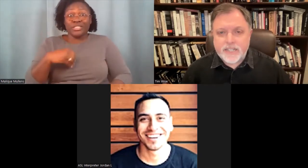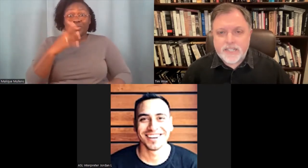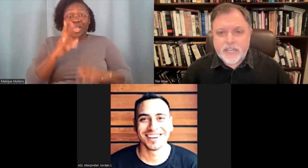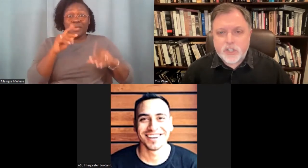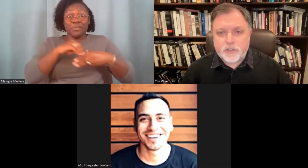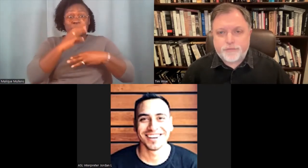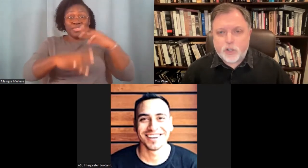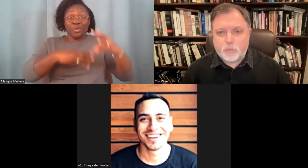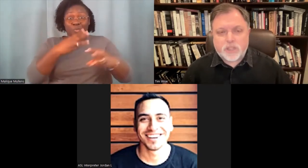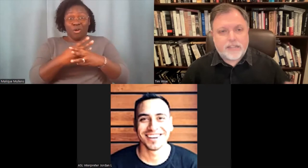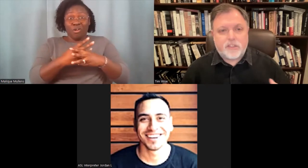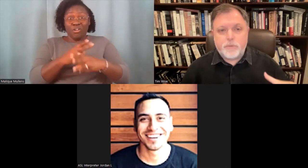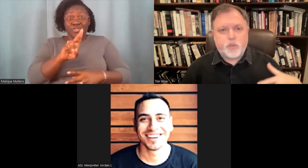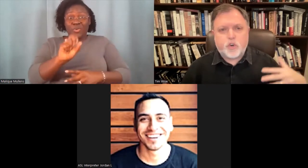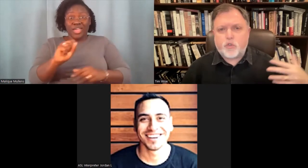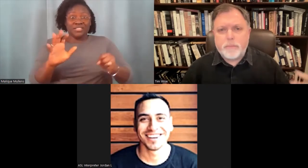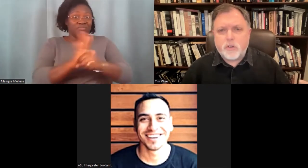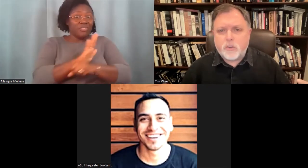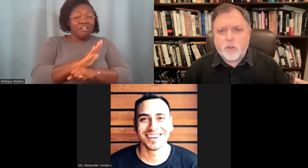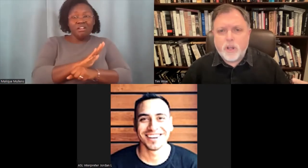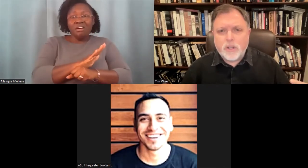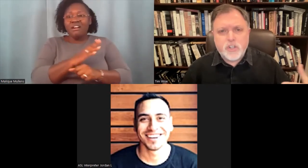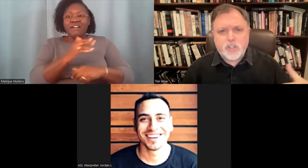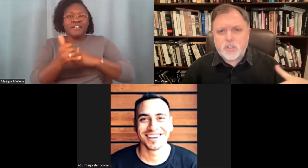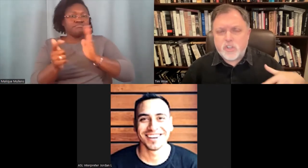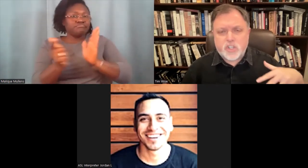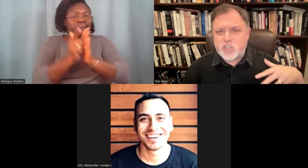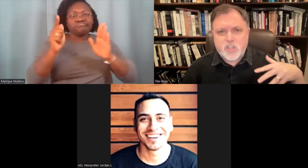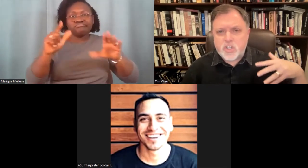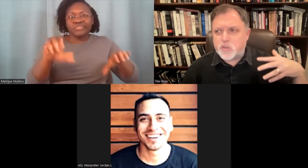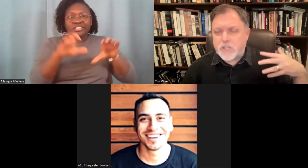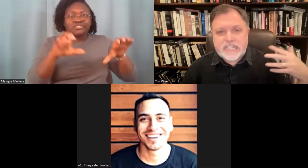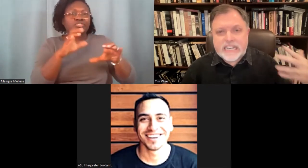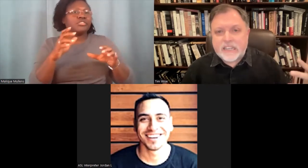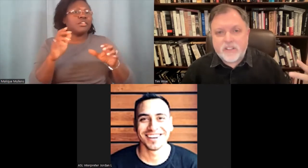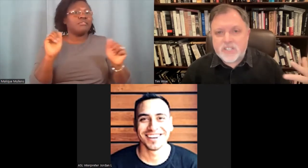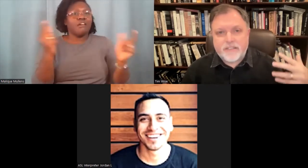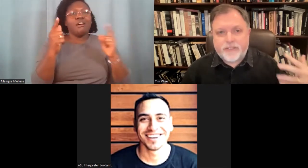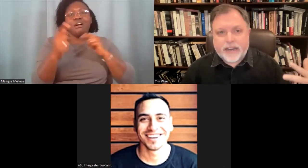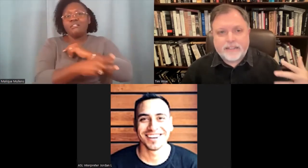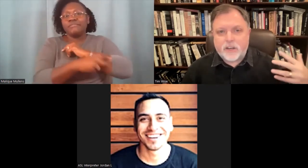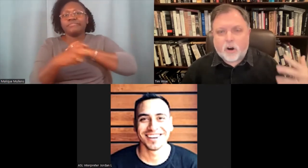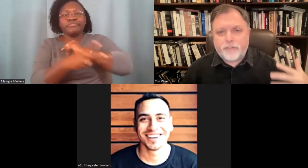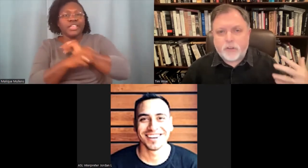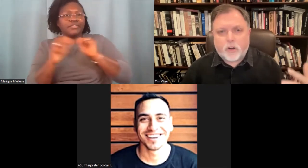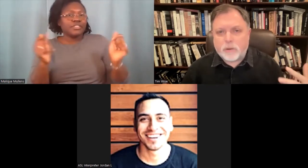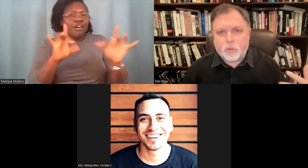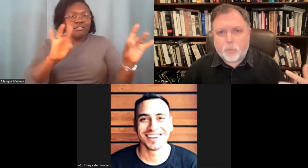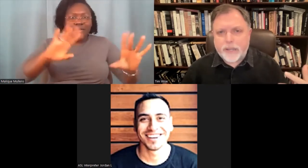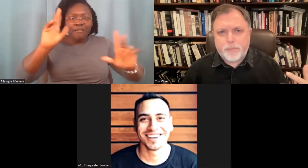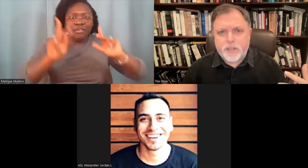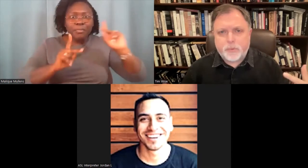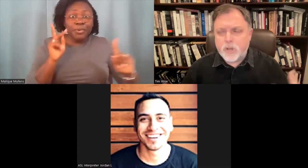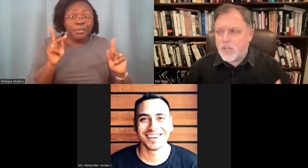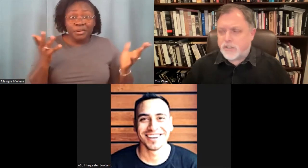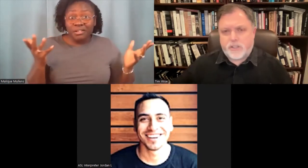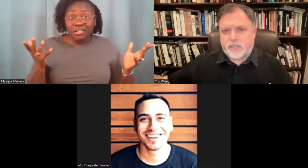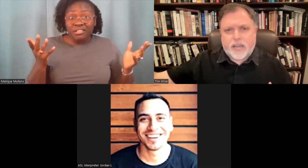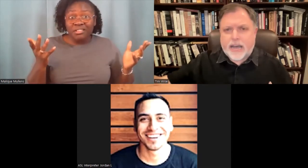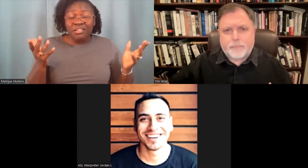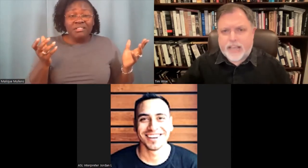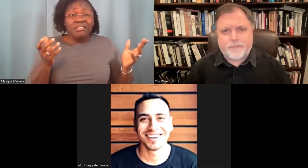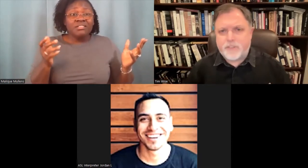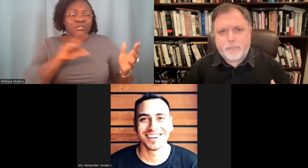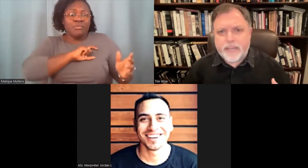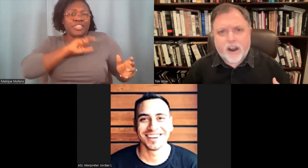the United States just filled with like the most criminal, just ridiculously violent, awful, horrible white people so that